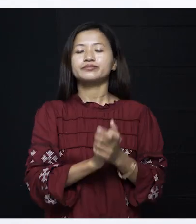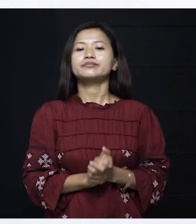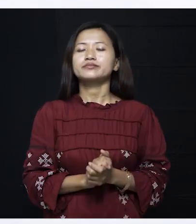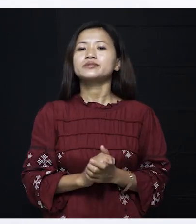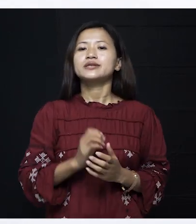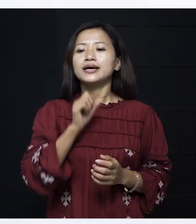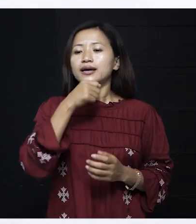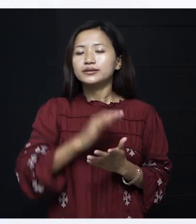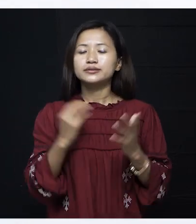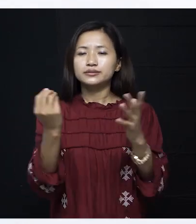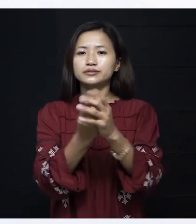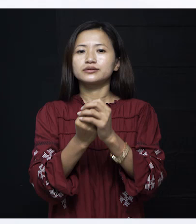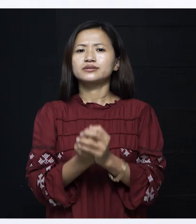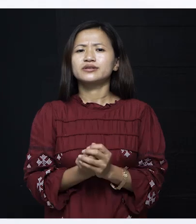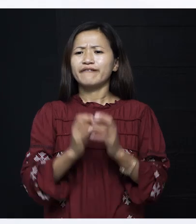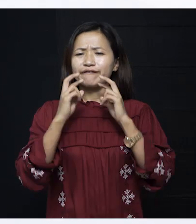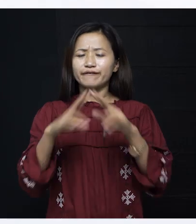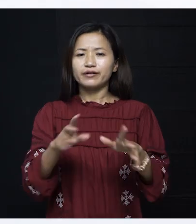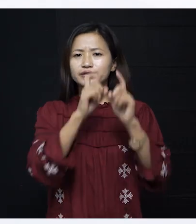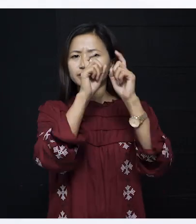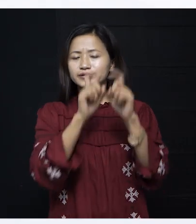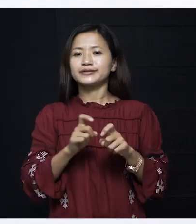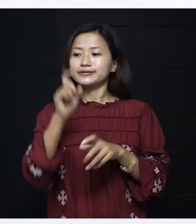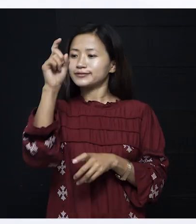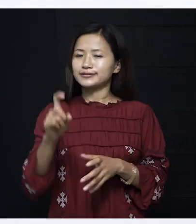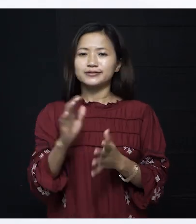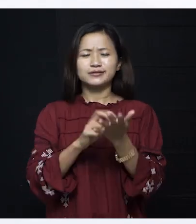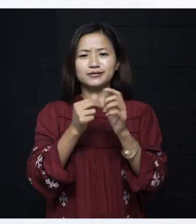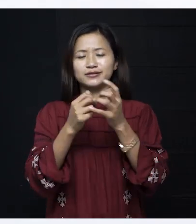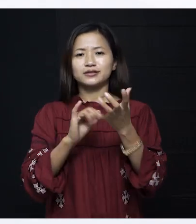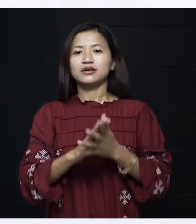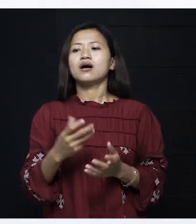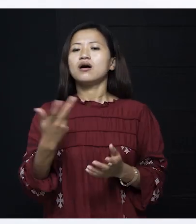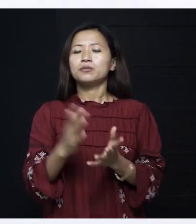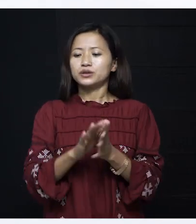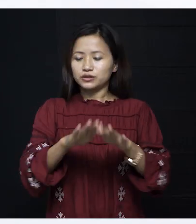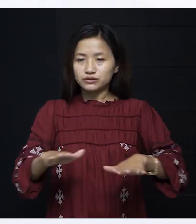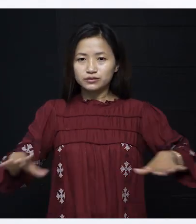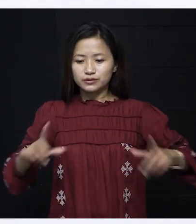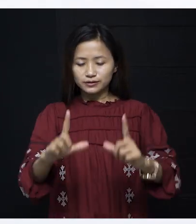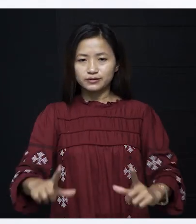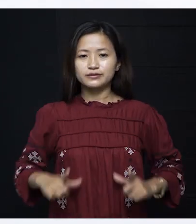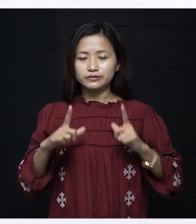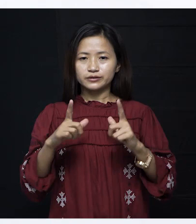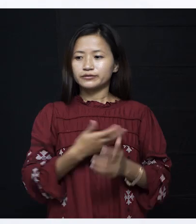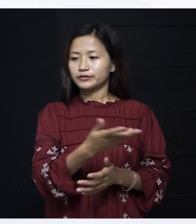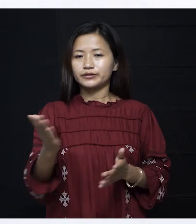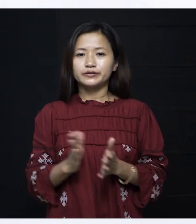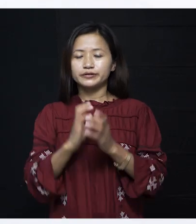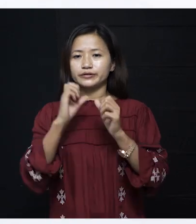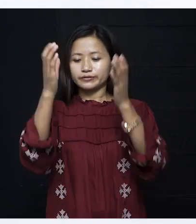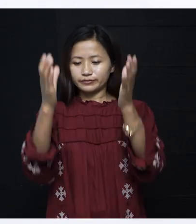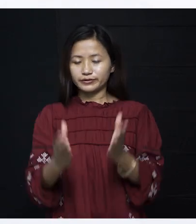the age group, okay, it is also very necessary for the government to know how many children are living there in the country,